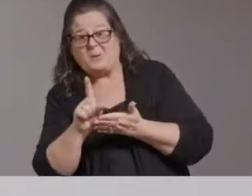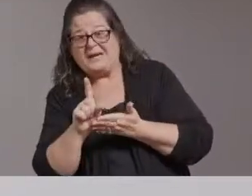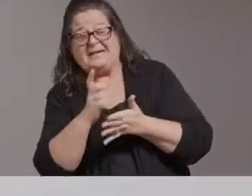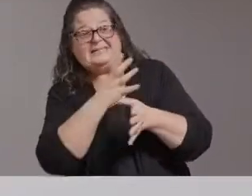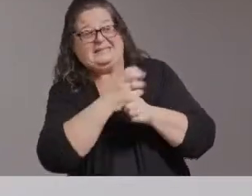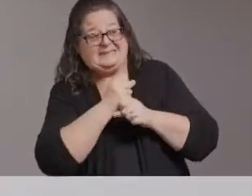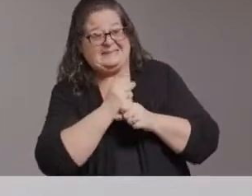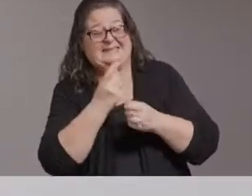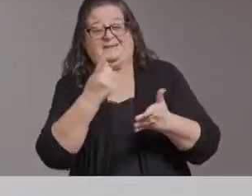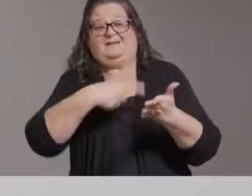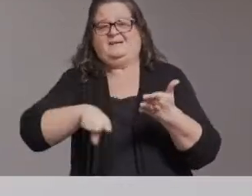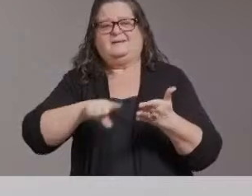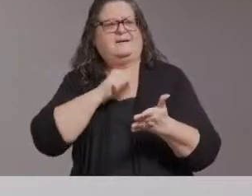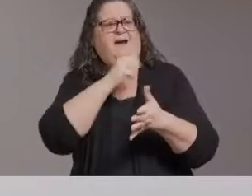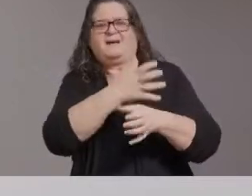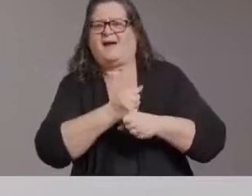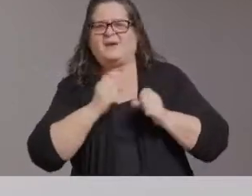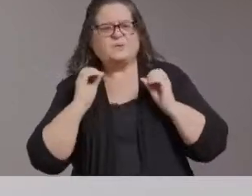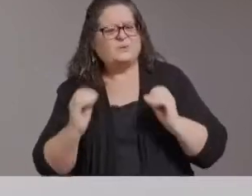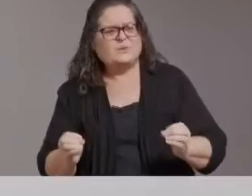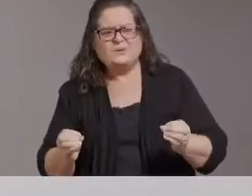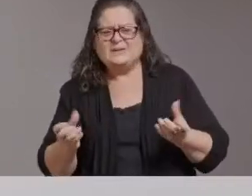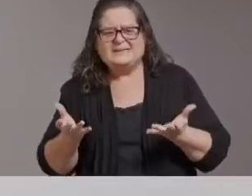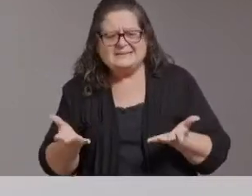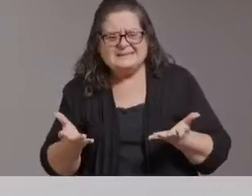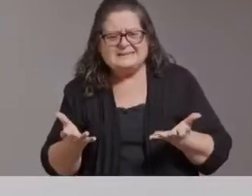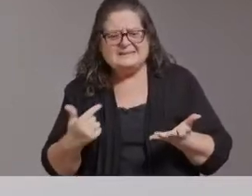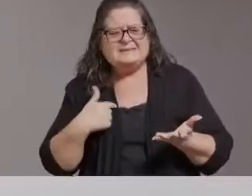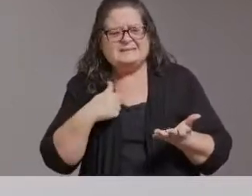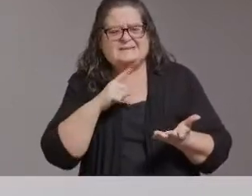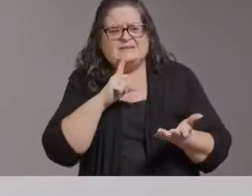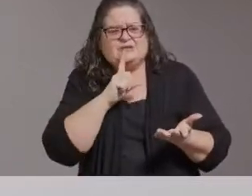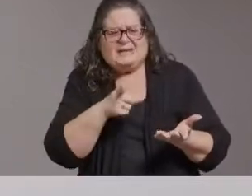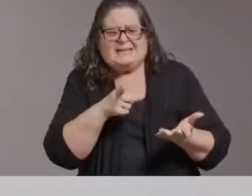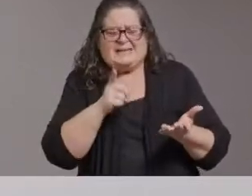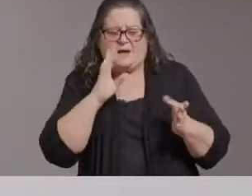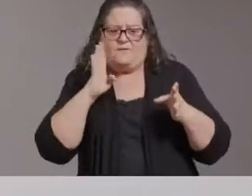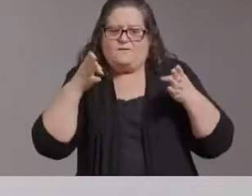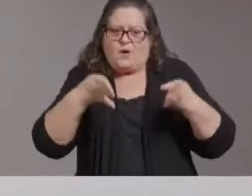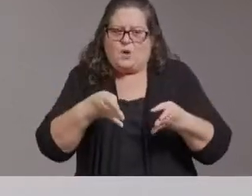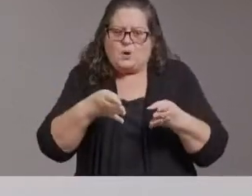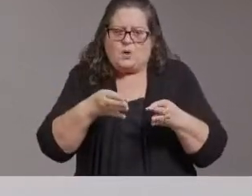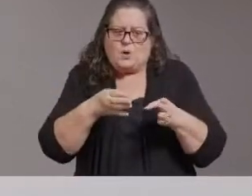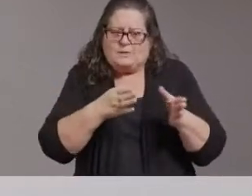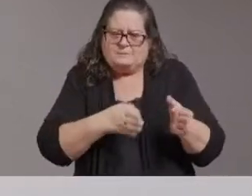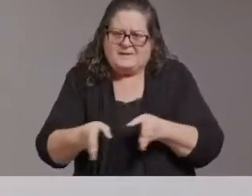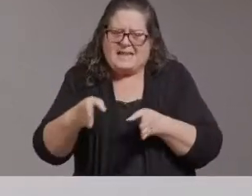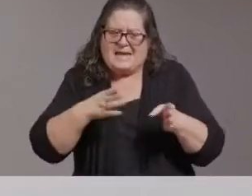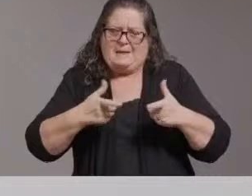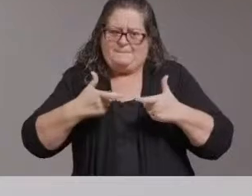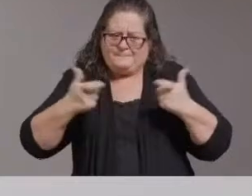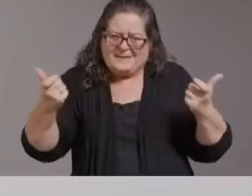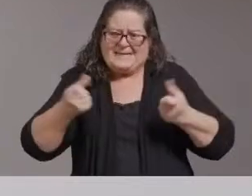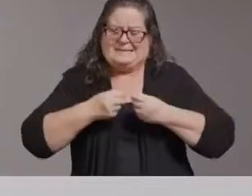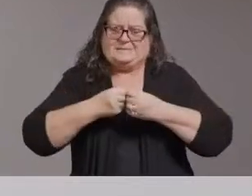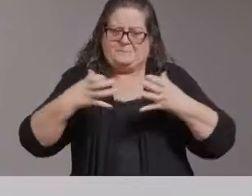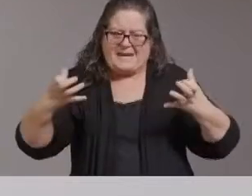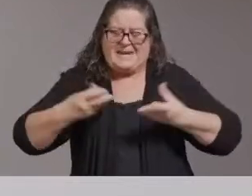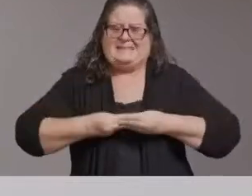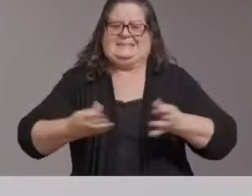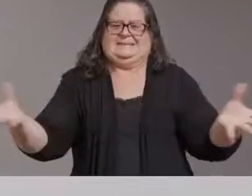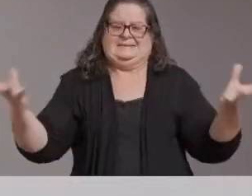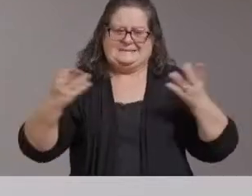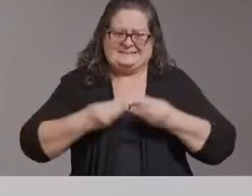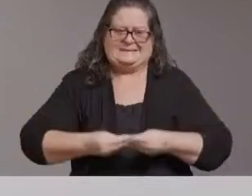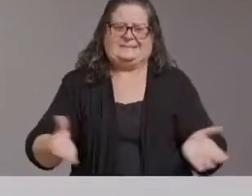So we've been focusing really kind of those mass planning events with like the Moderna and the Pfizer. But the Johnson & Johnson,